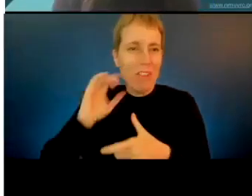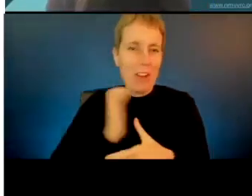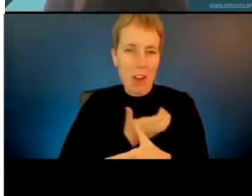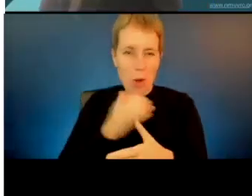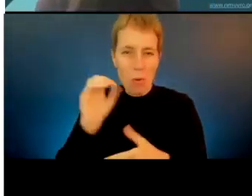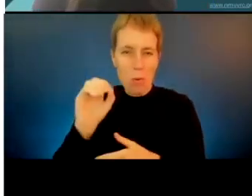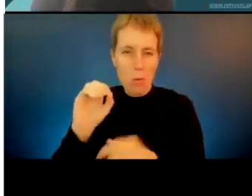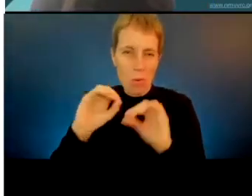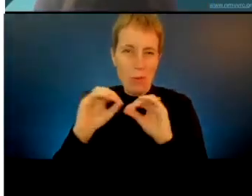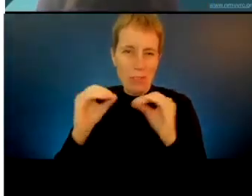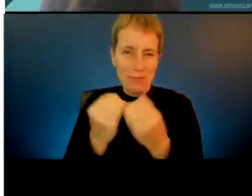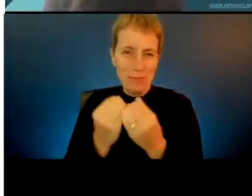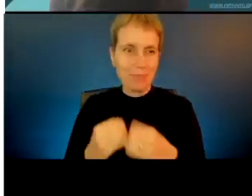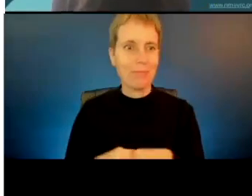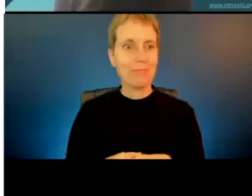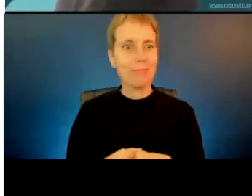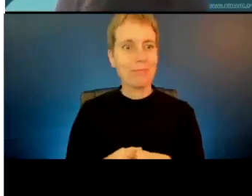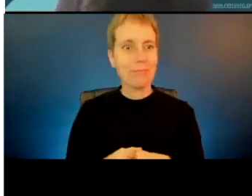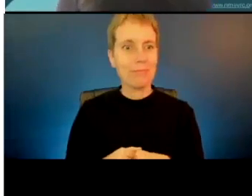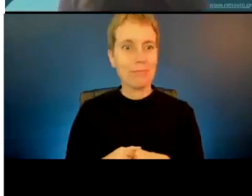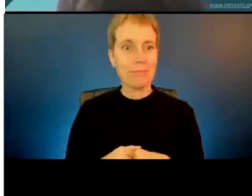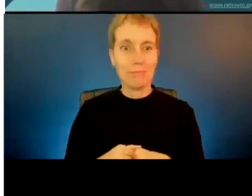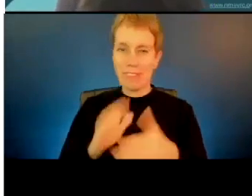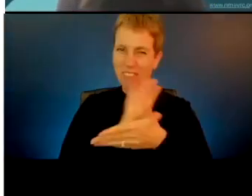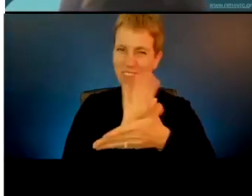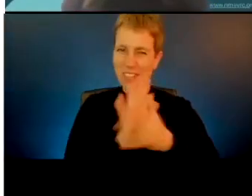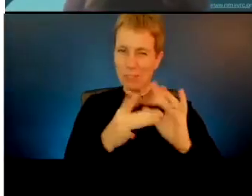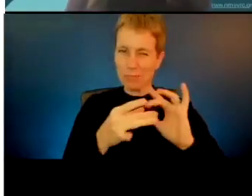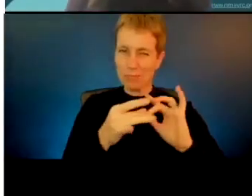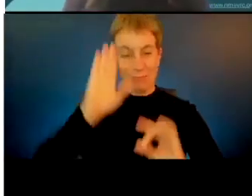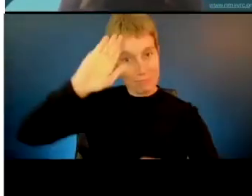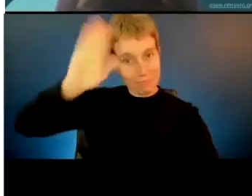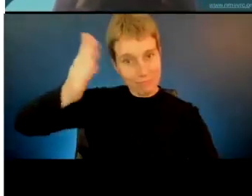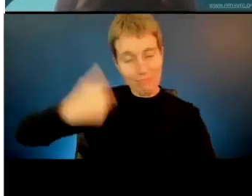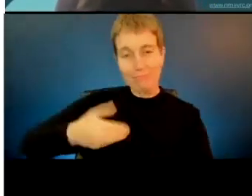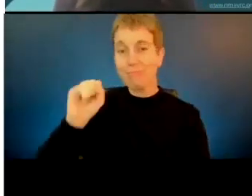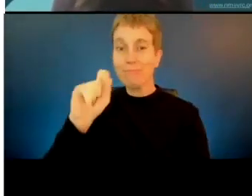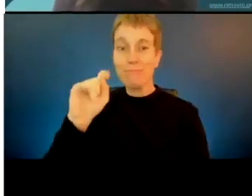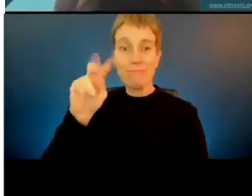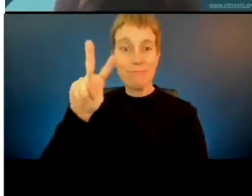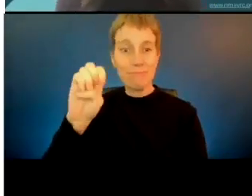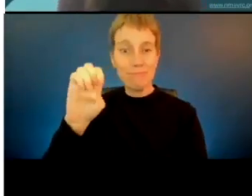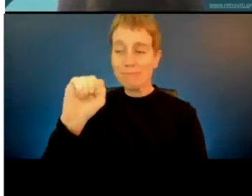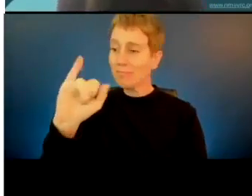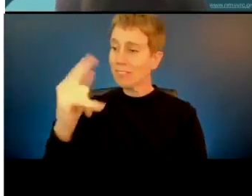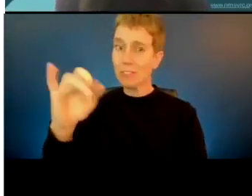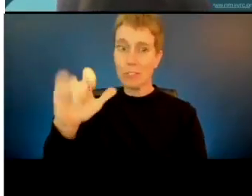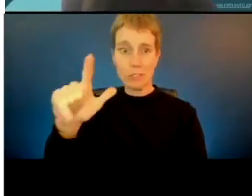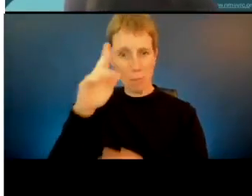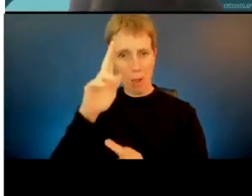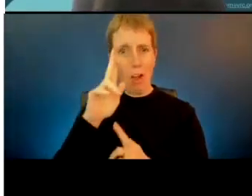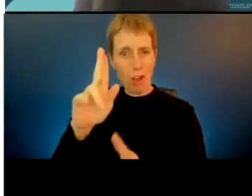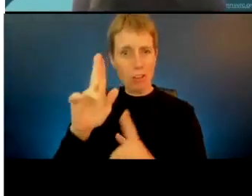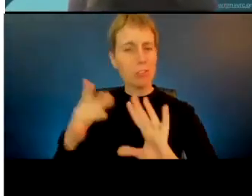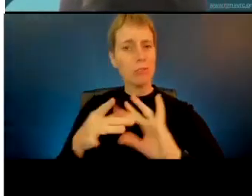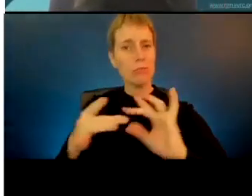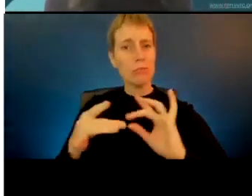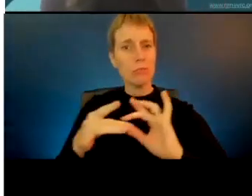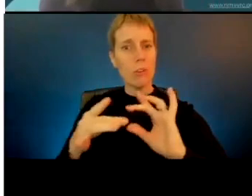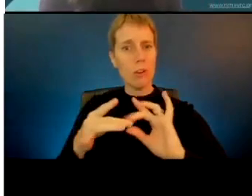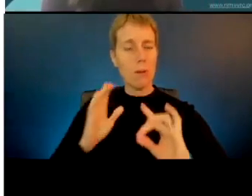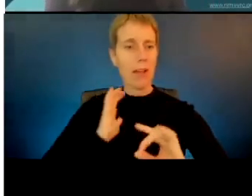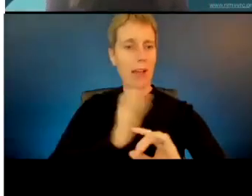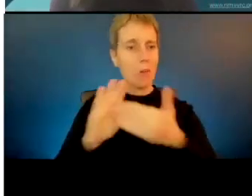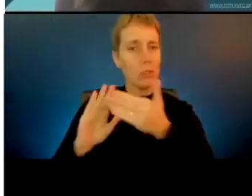Hi, I'm Steve Siegel, and I am honored to have a few moments to talk to you today about our community's response to mass